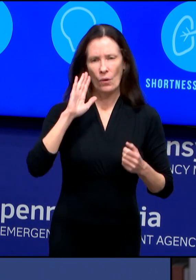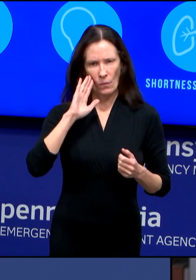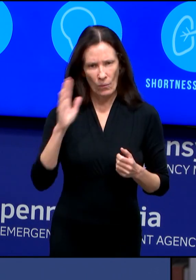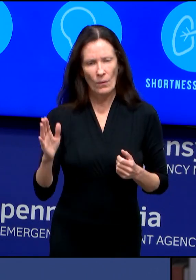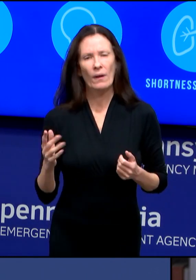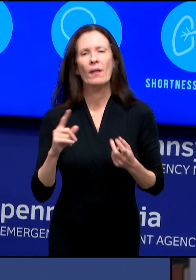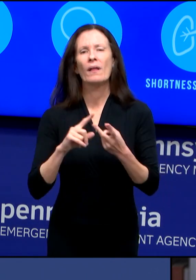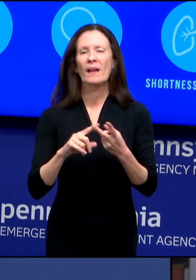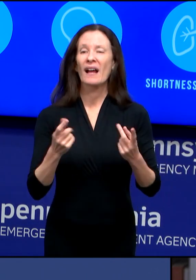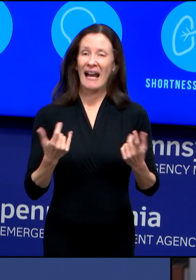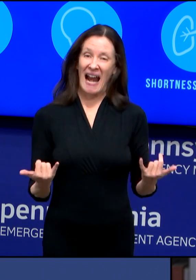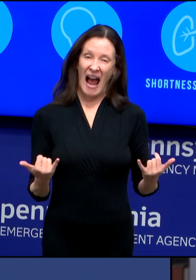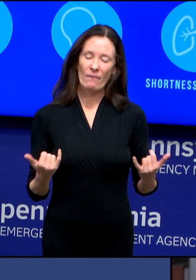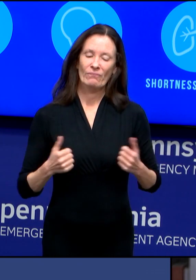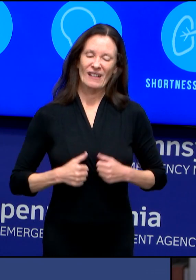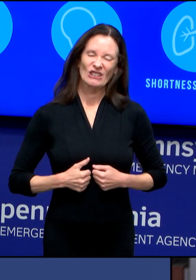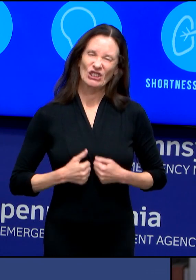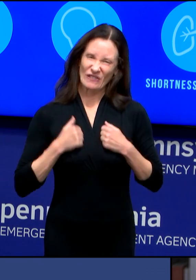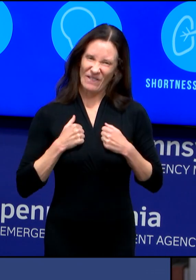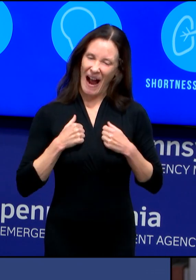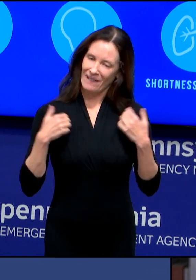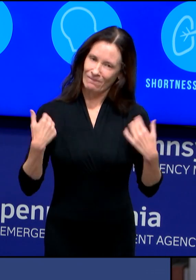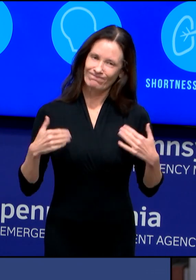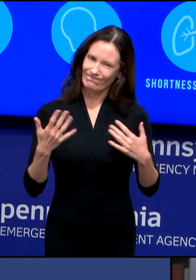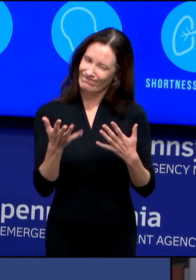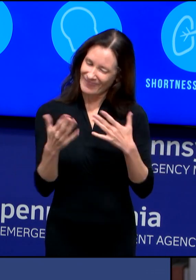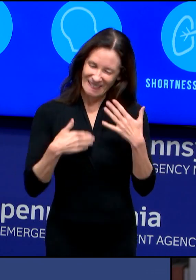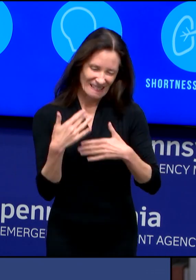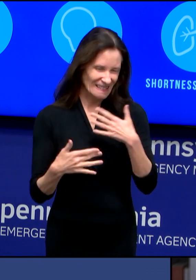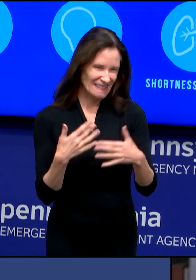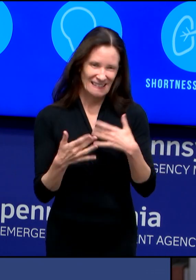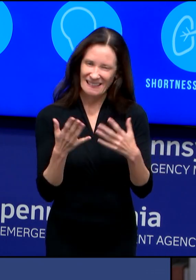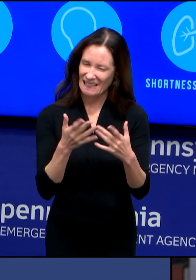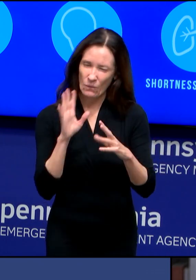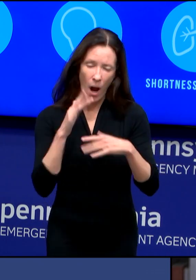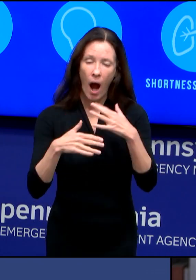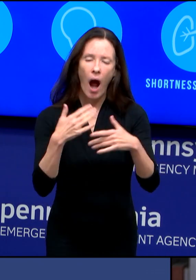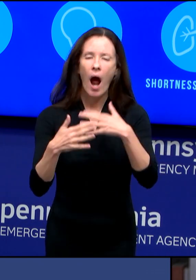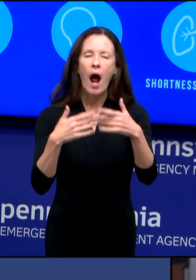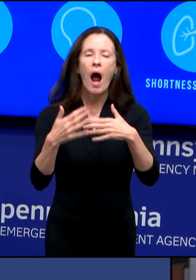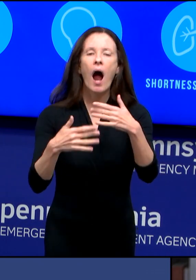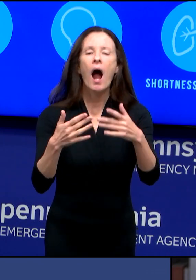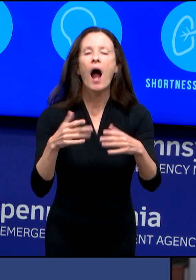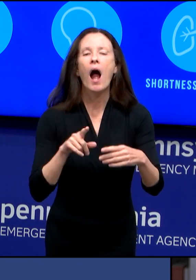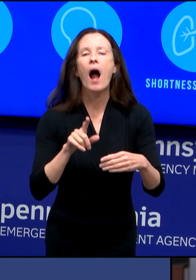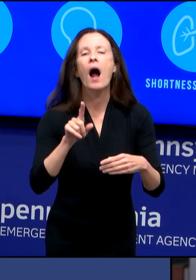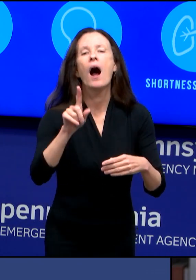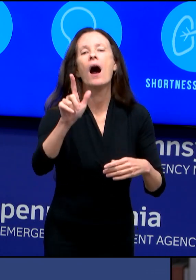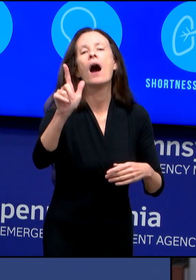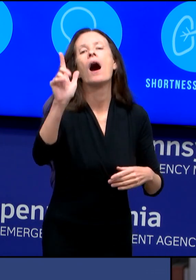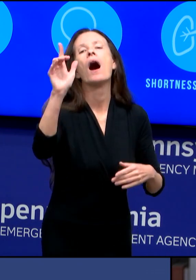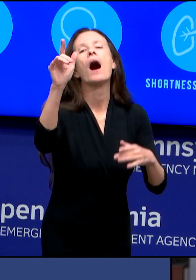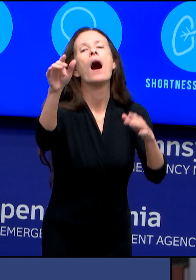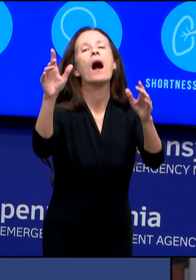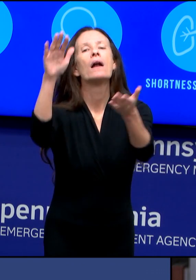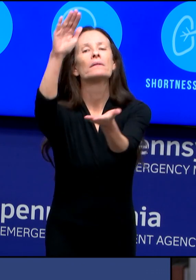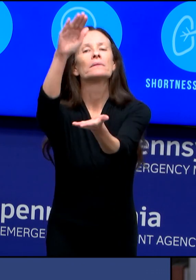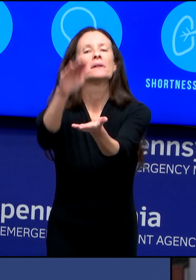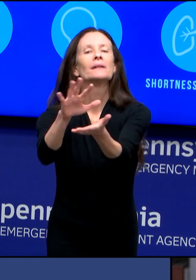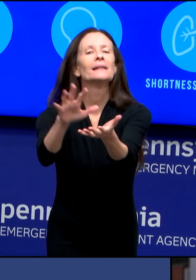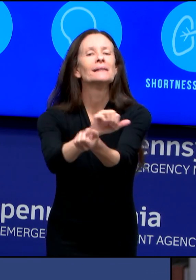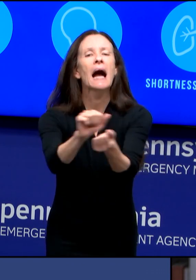get COVID-19, any one of us can spread it. And that means we have to act as if we have